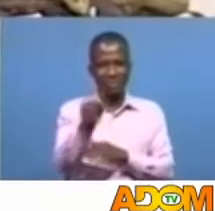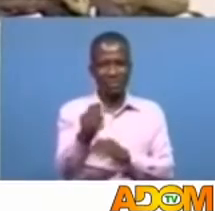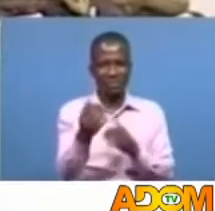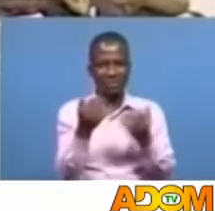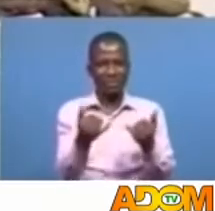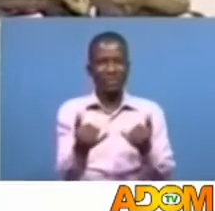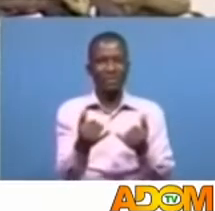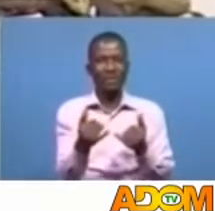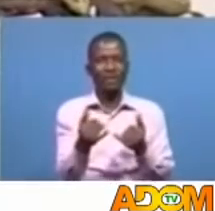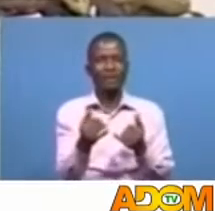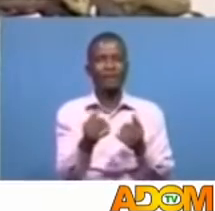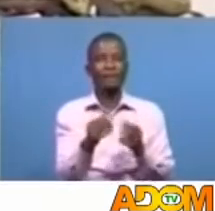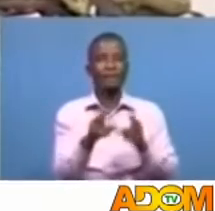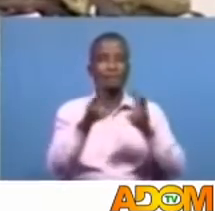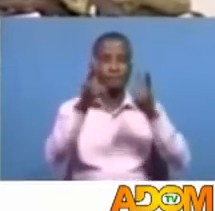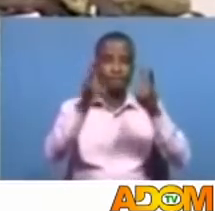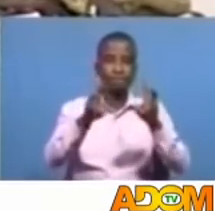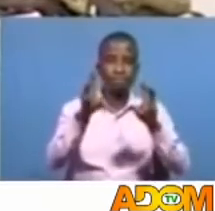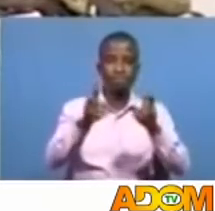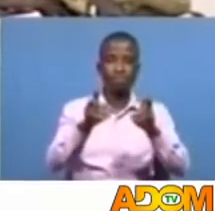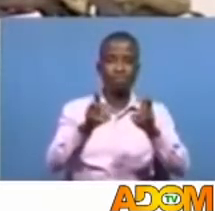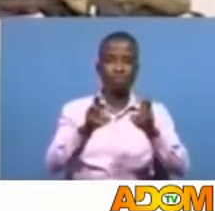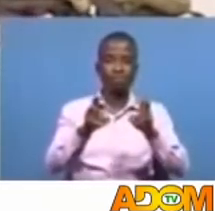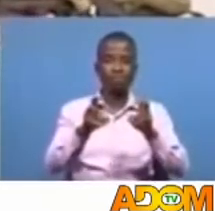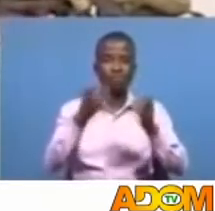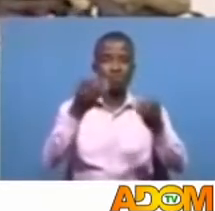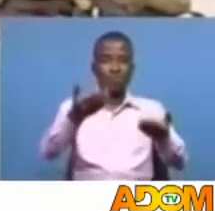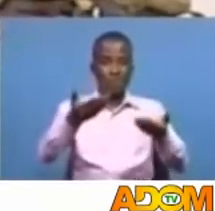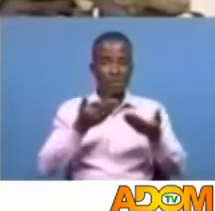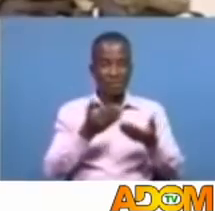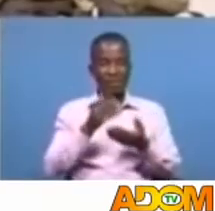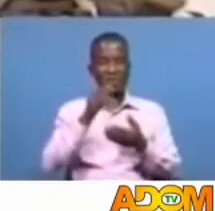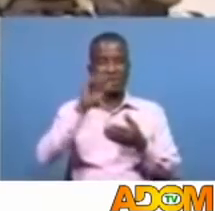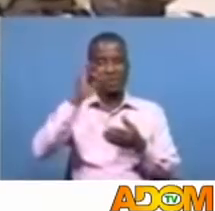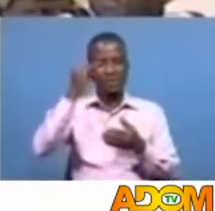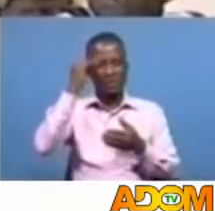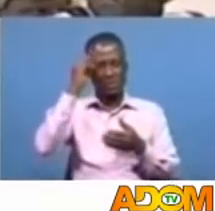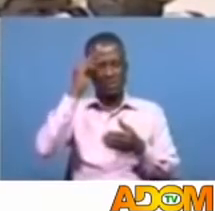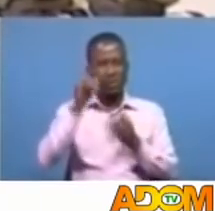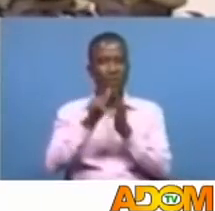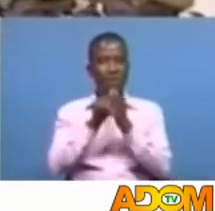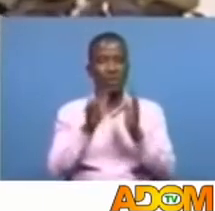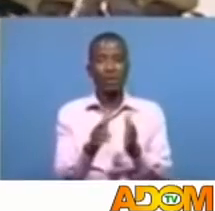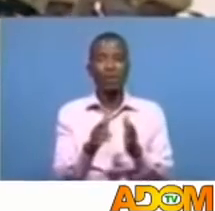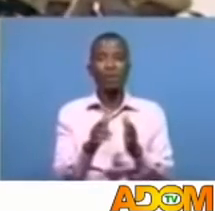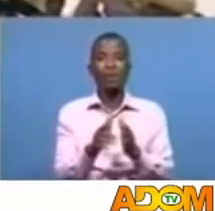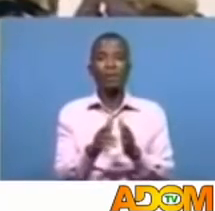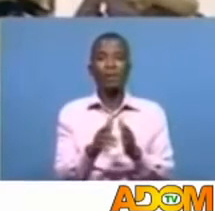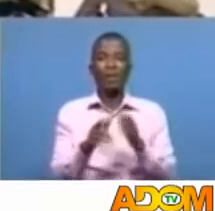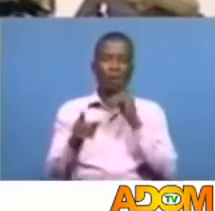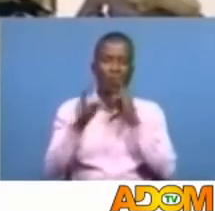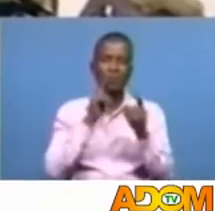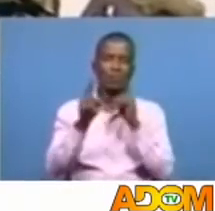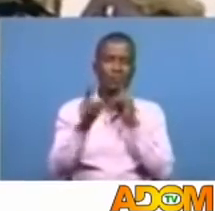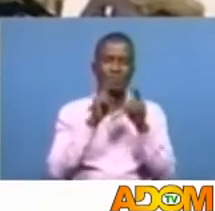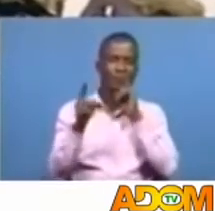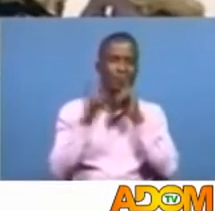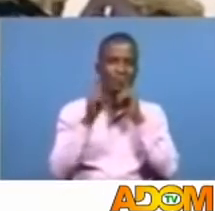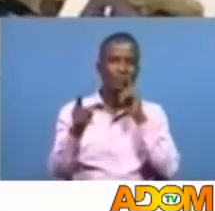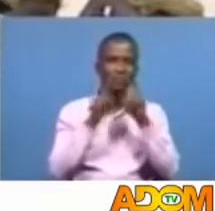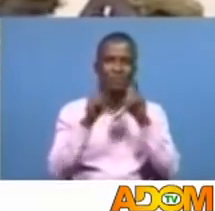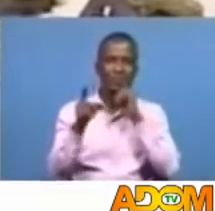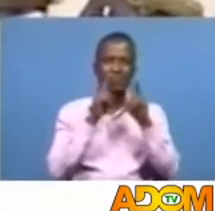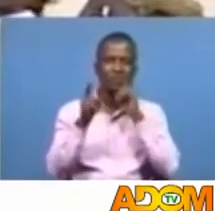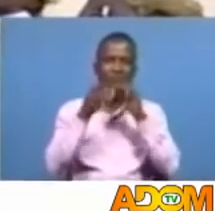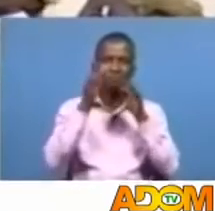that the petitioner was given every opportunity. He was fairly heard in these proceedings. And what has been